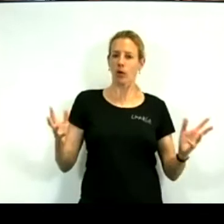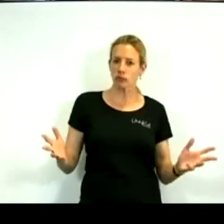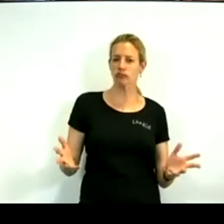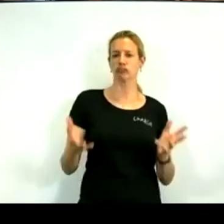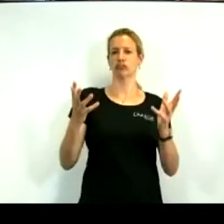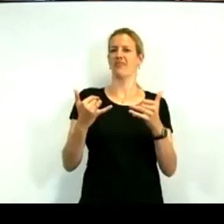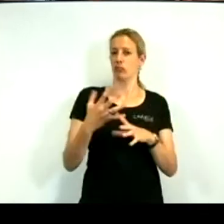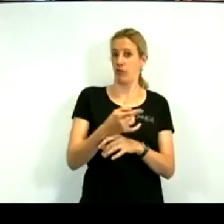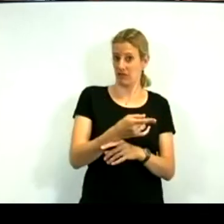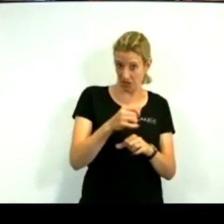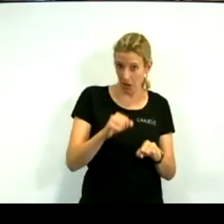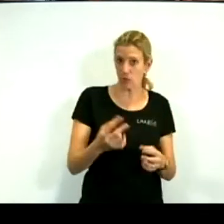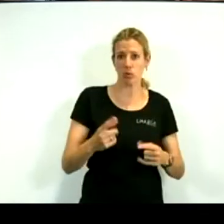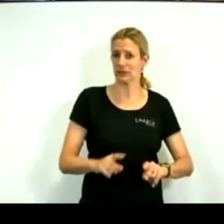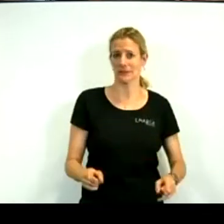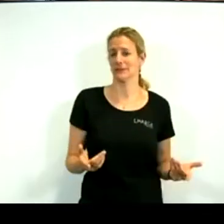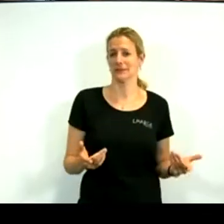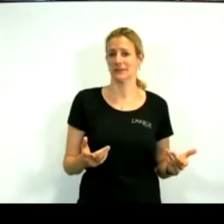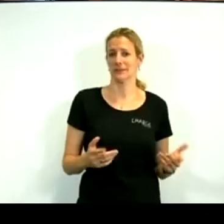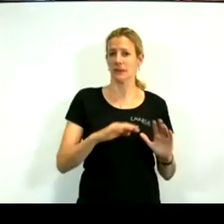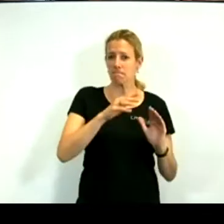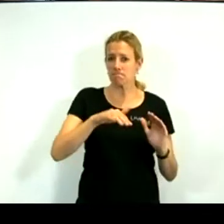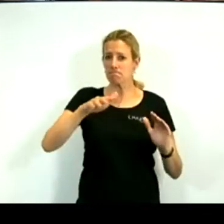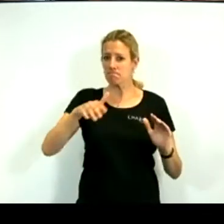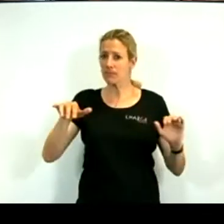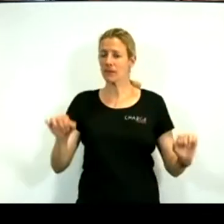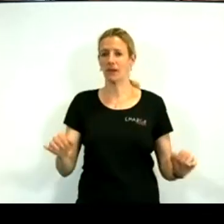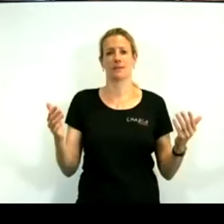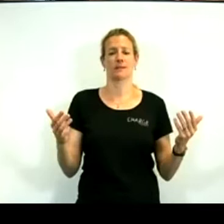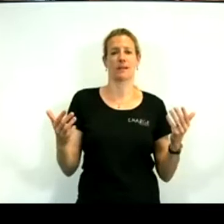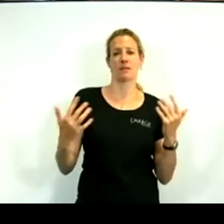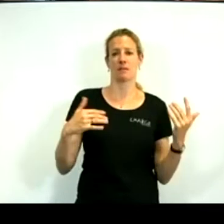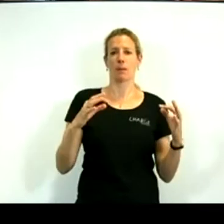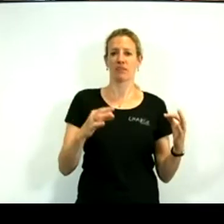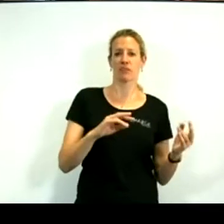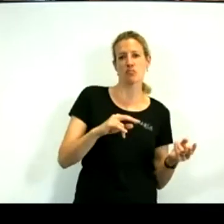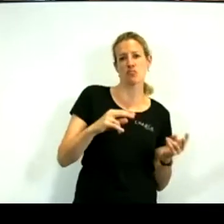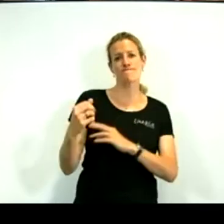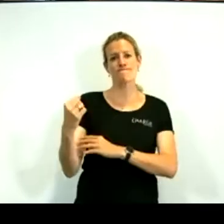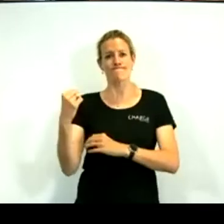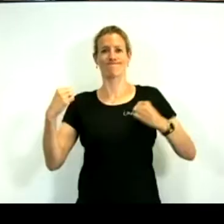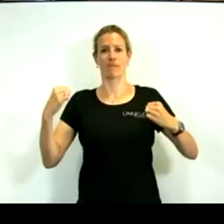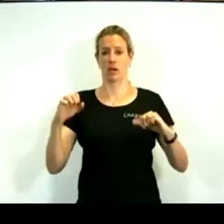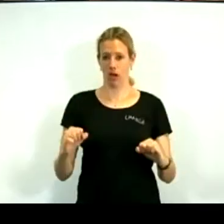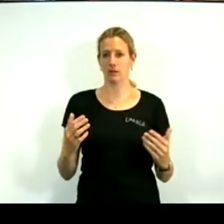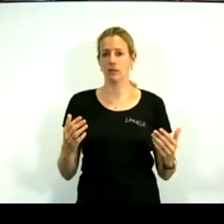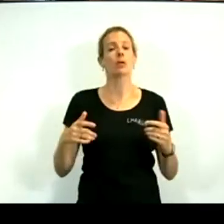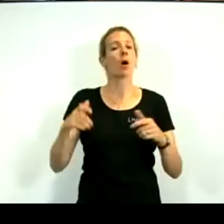What kind of, looking at the people around the child, like the family and the people in the